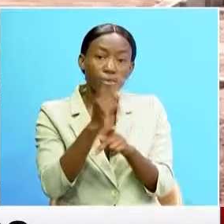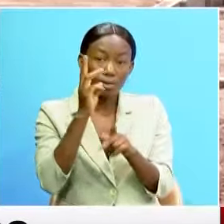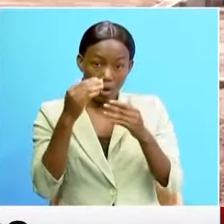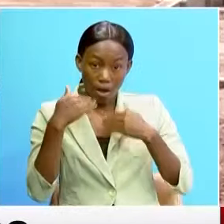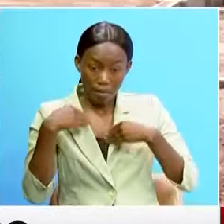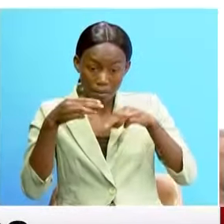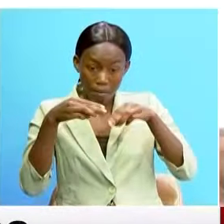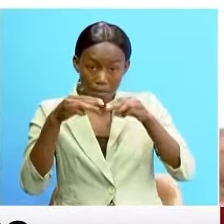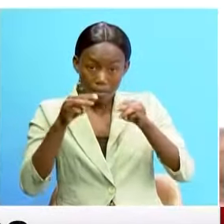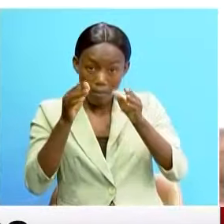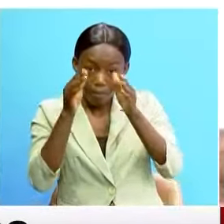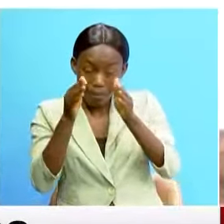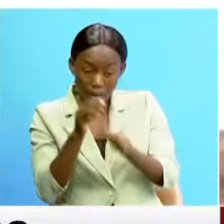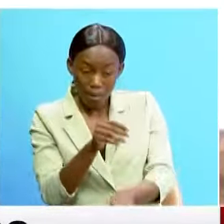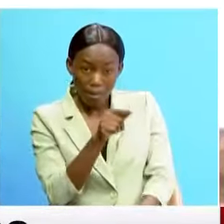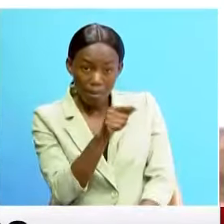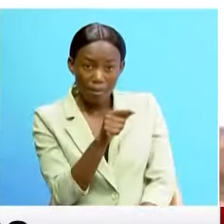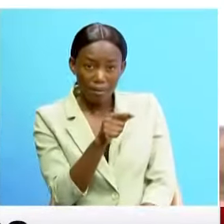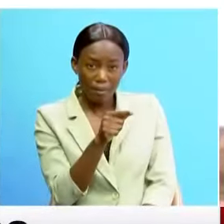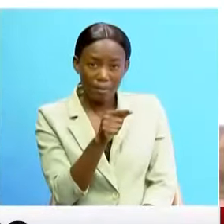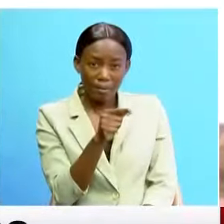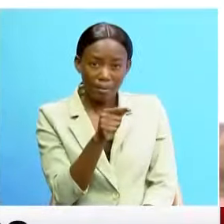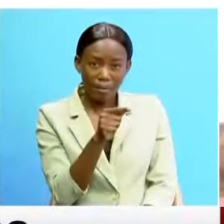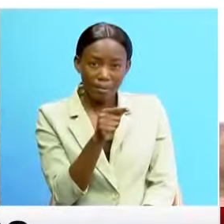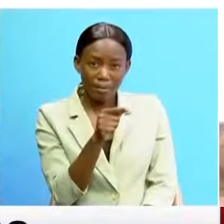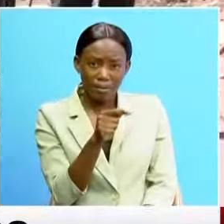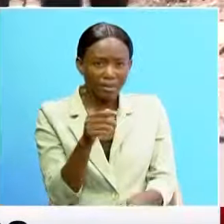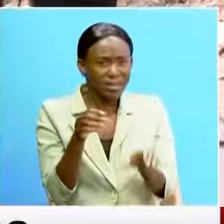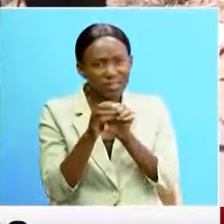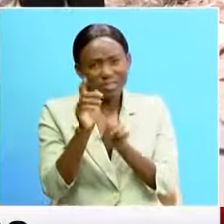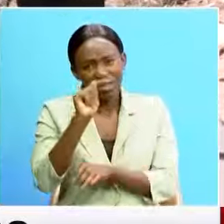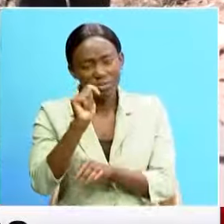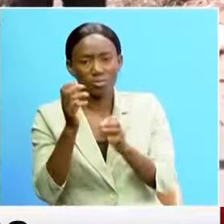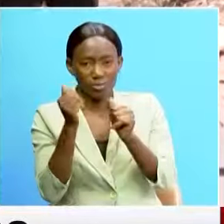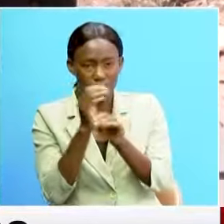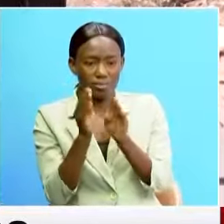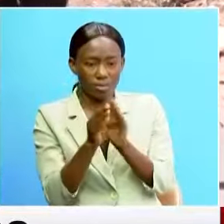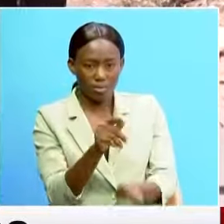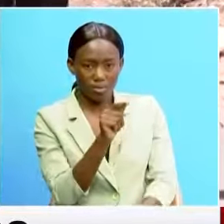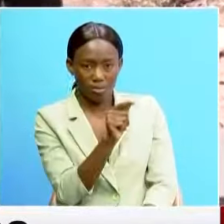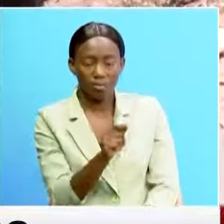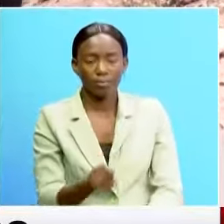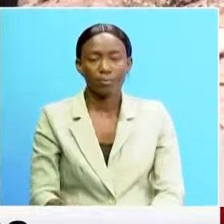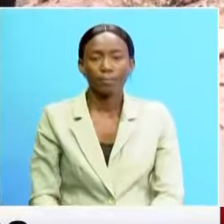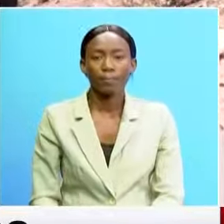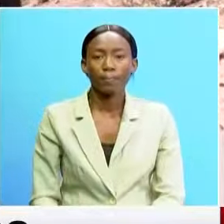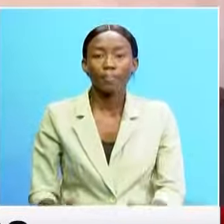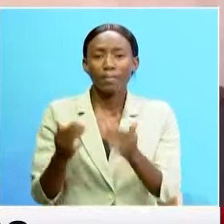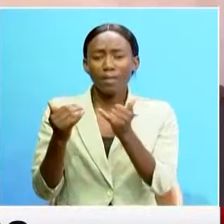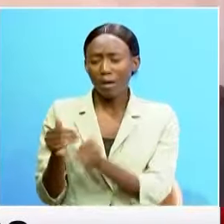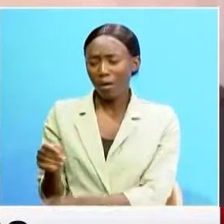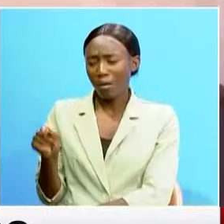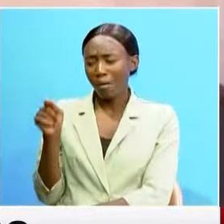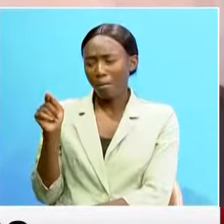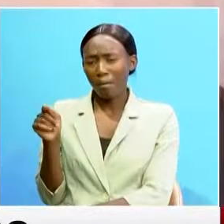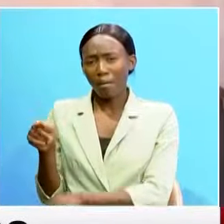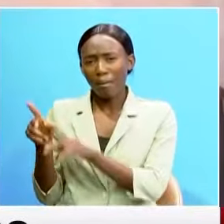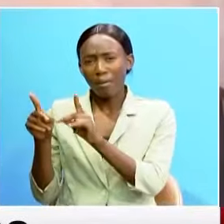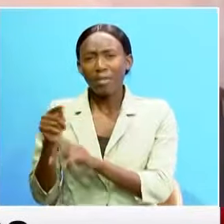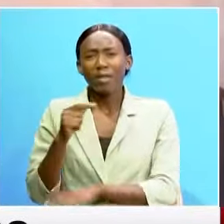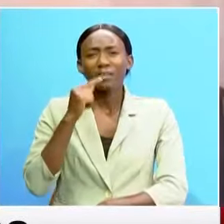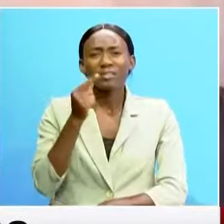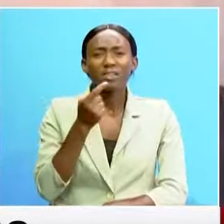market master. It's also going to have an ablution dock. Mr. Kamalata has cautioned the public to be aware